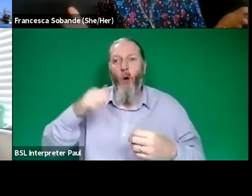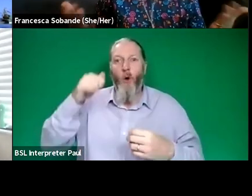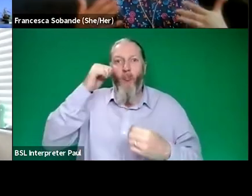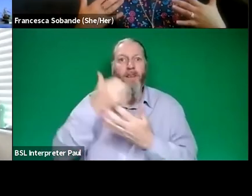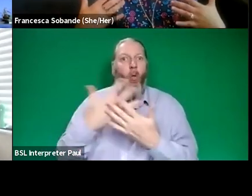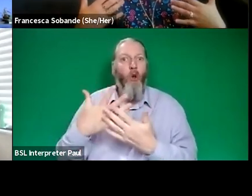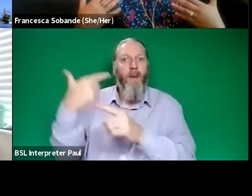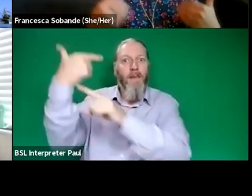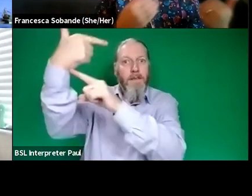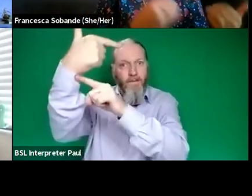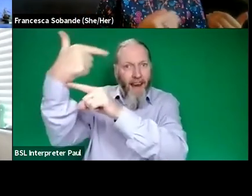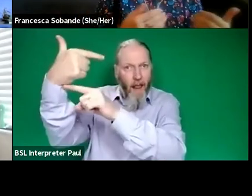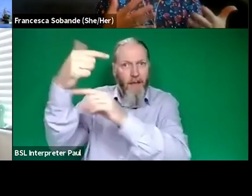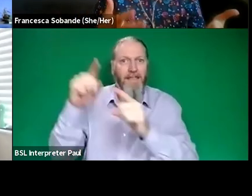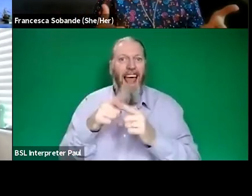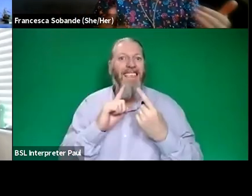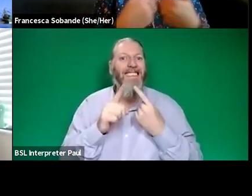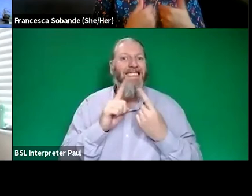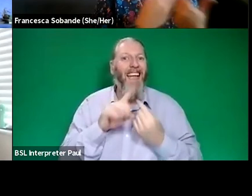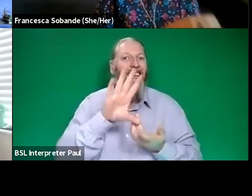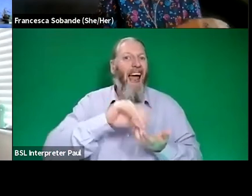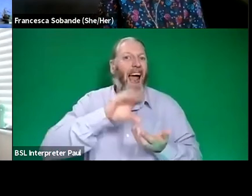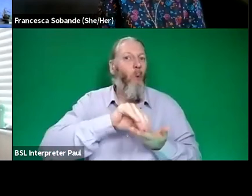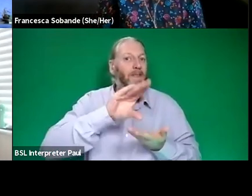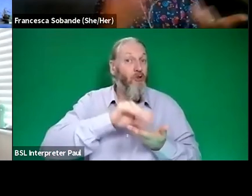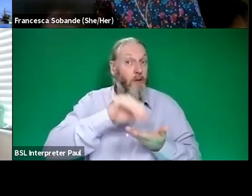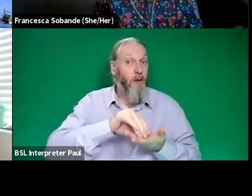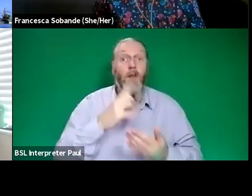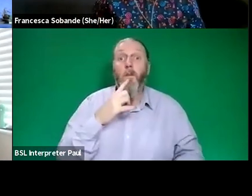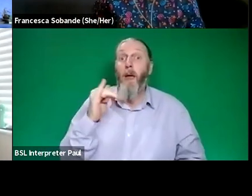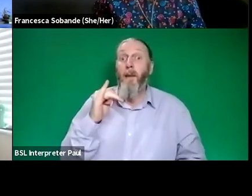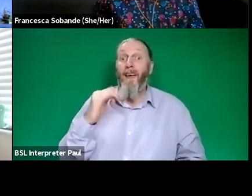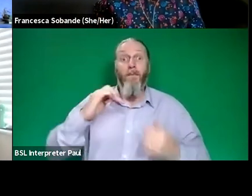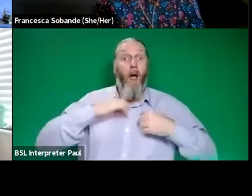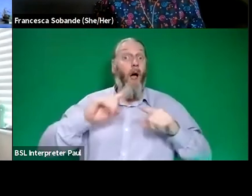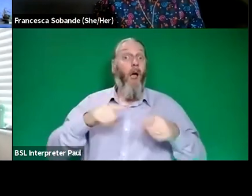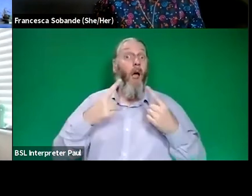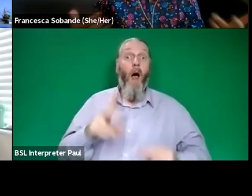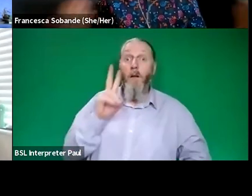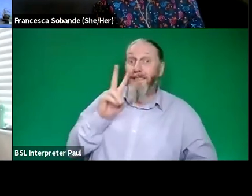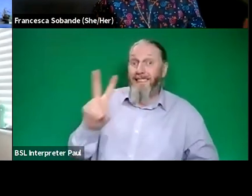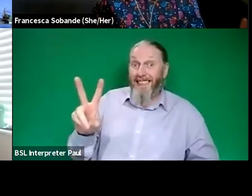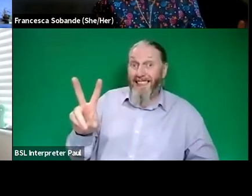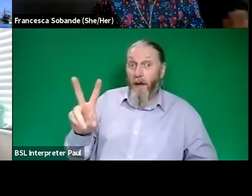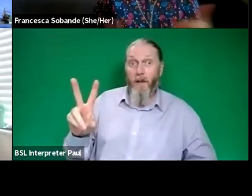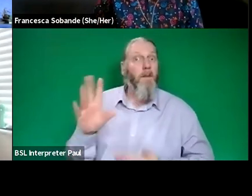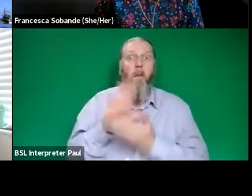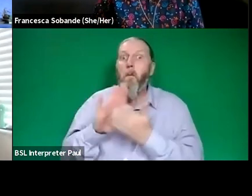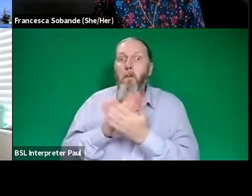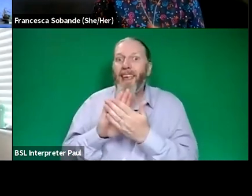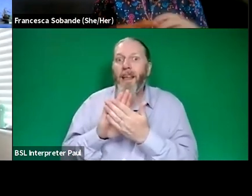just because we can't perhaps see it, or just because I personally don't know about it, doesn't mean that it's not happening. And that's always an exciting